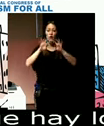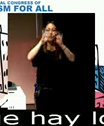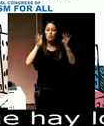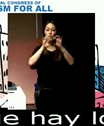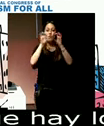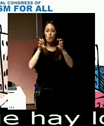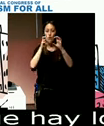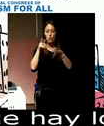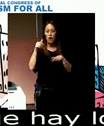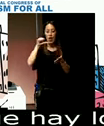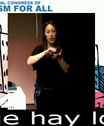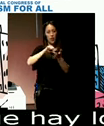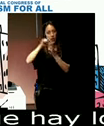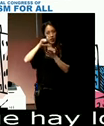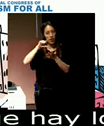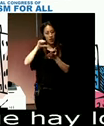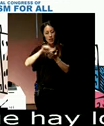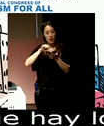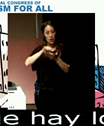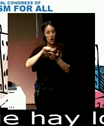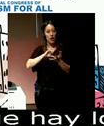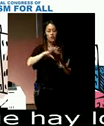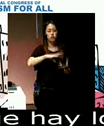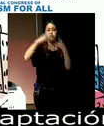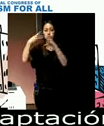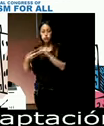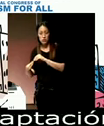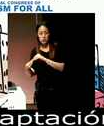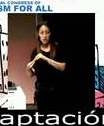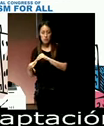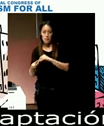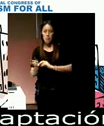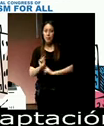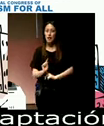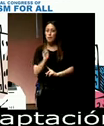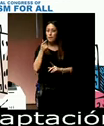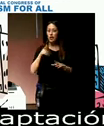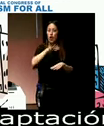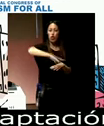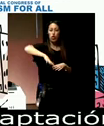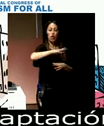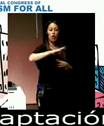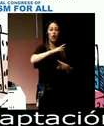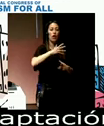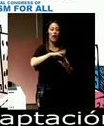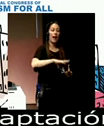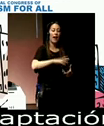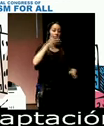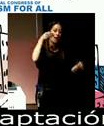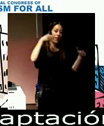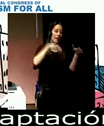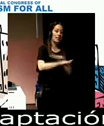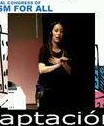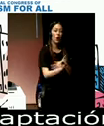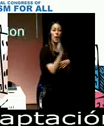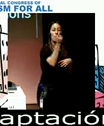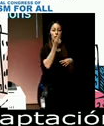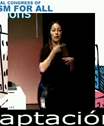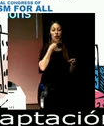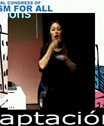Adaptation of urban furniture. The primary conditions for a site to be